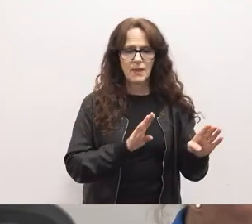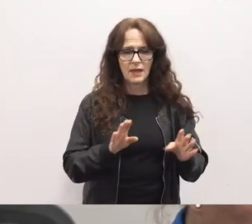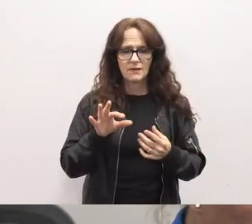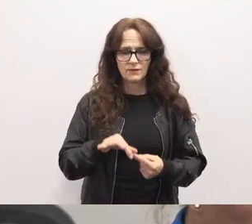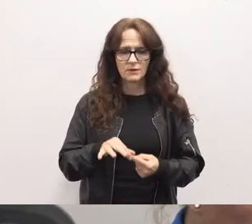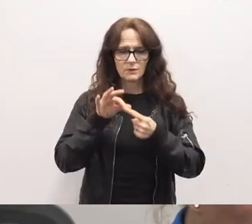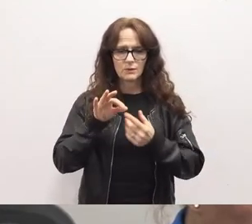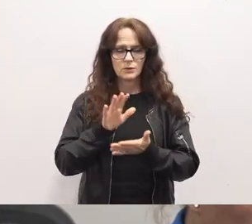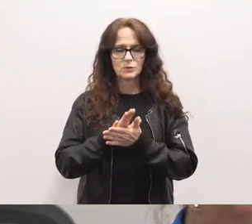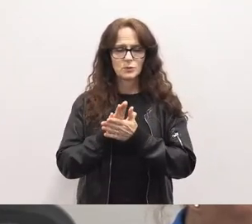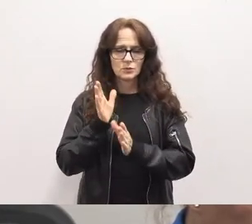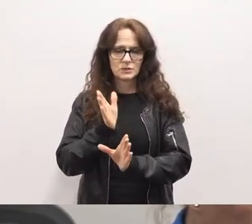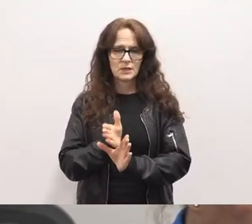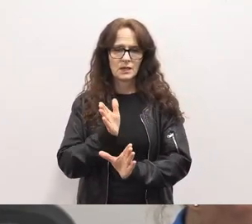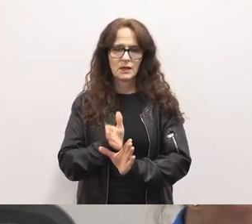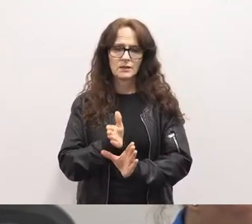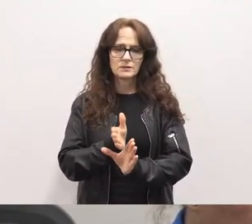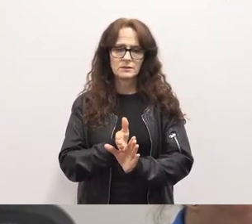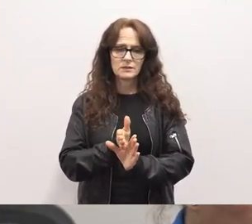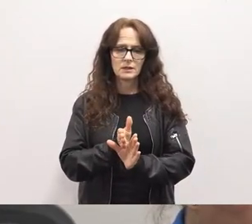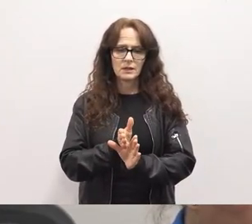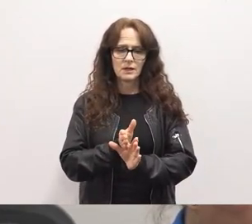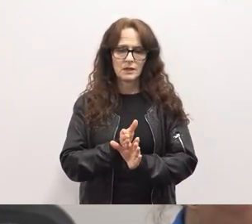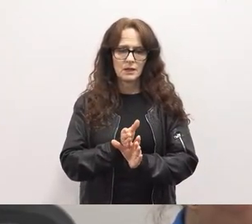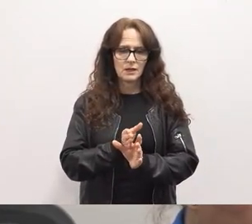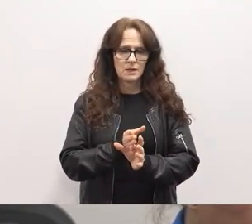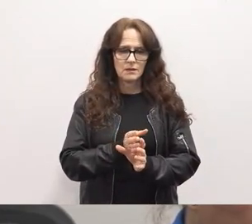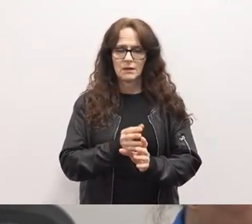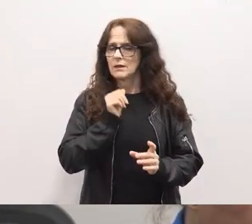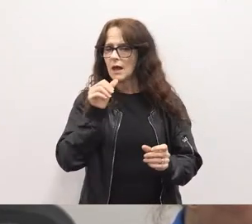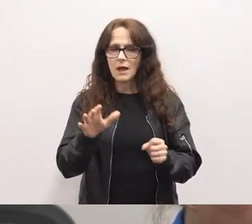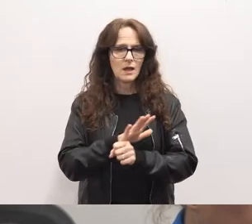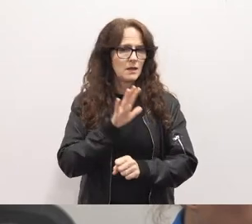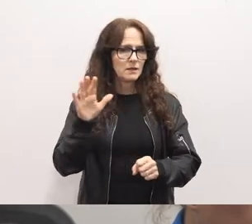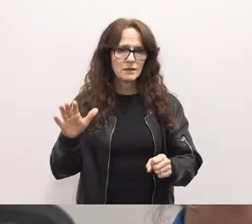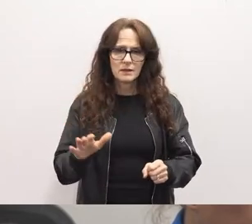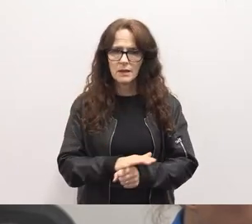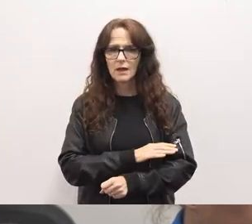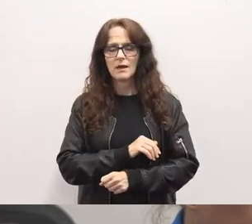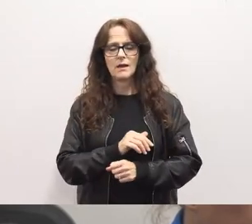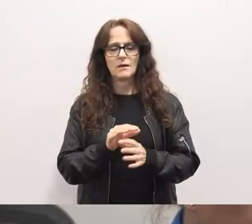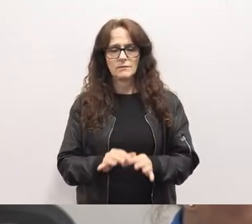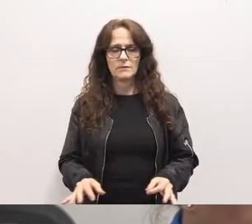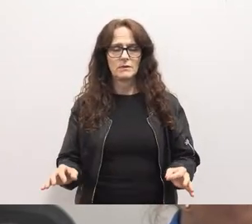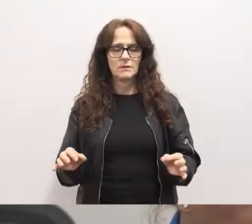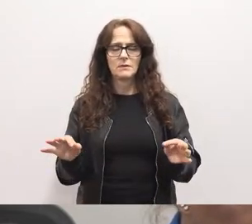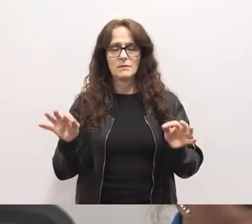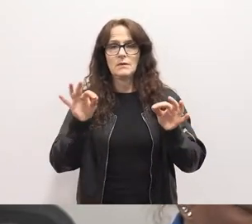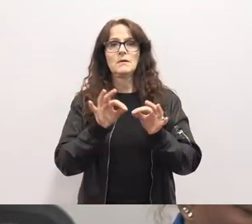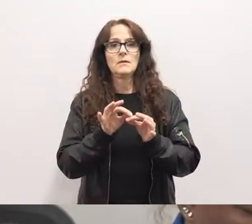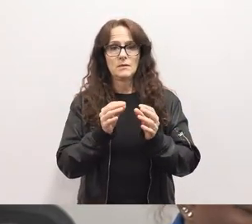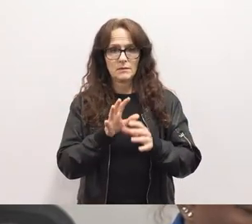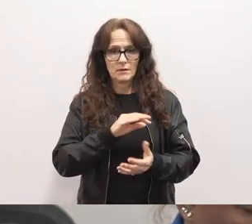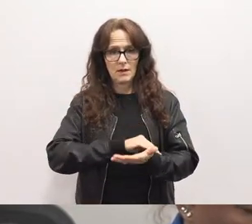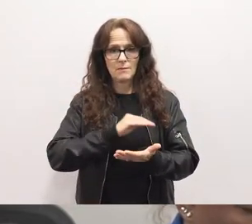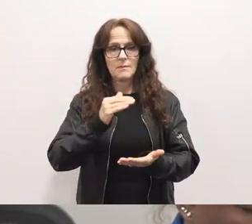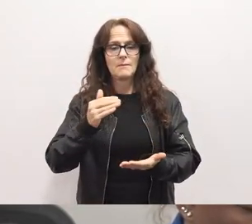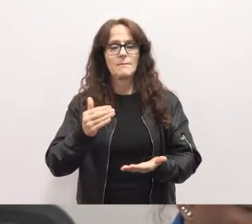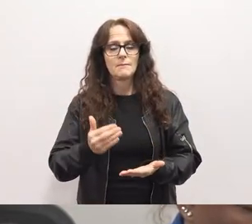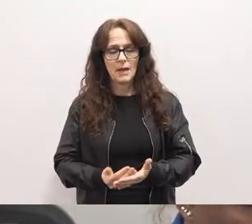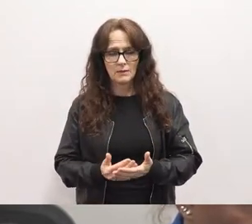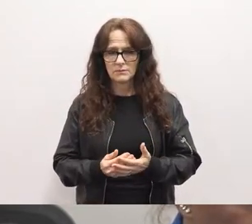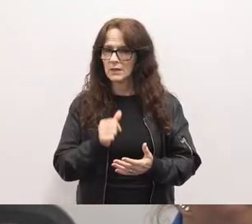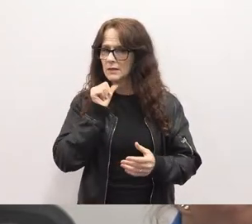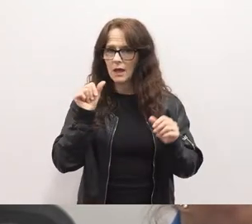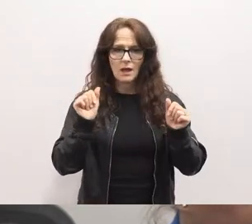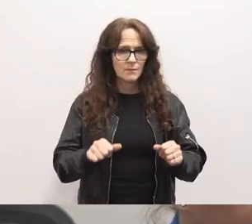specialists, school psychologists. We are outnumbered by a significant amount. It is not possible to support